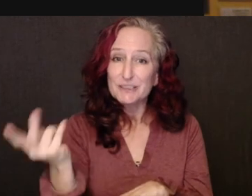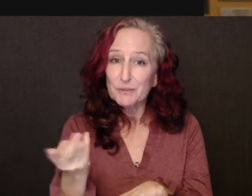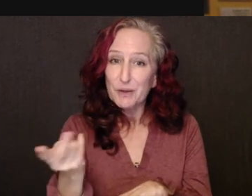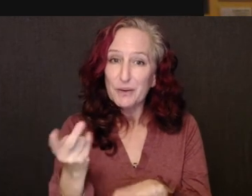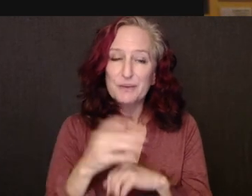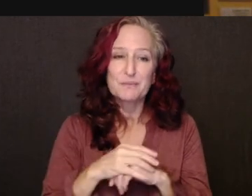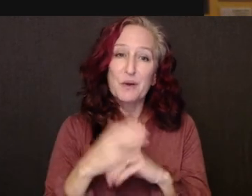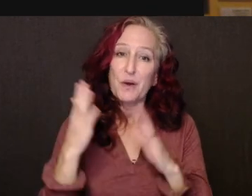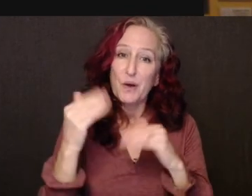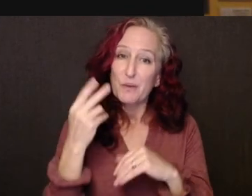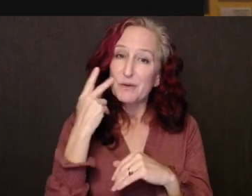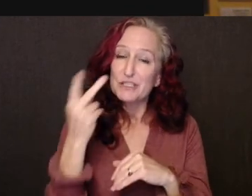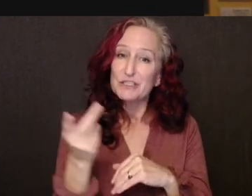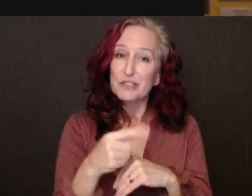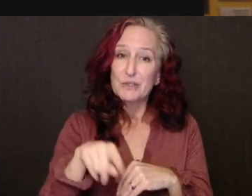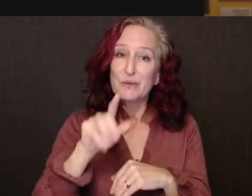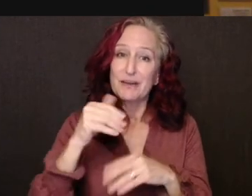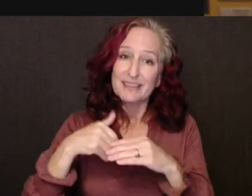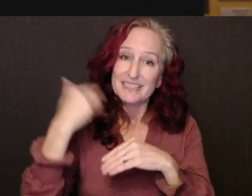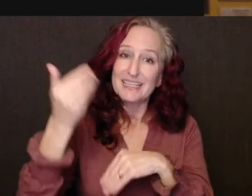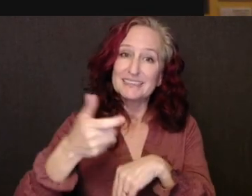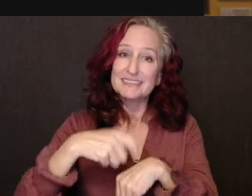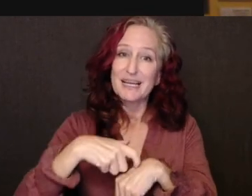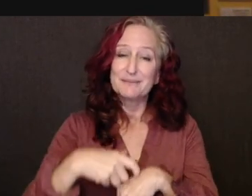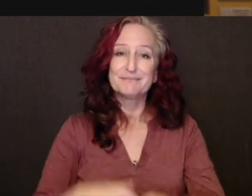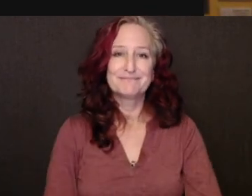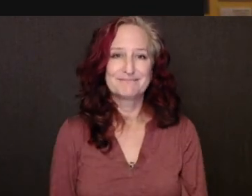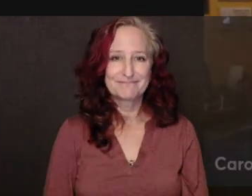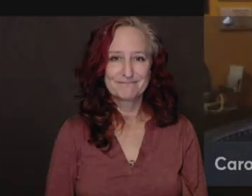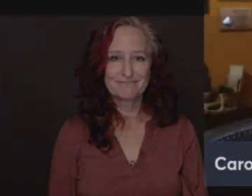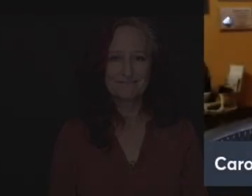Absolutely. Well, Carolyn, Liren, thank you both so much for your participation